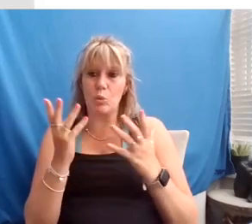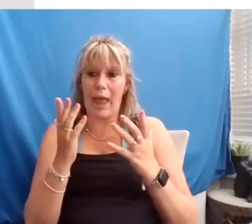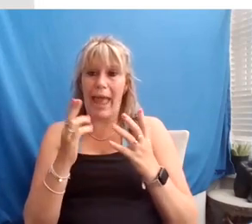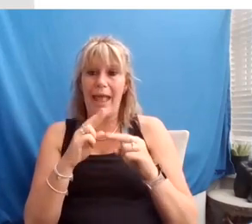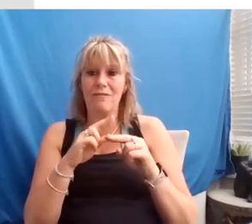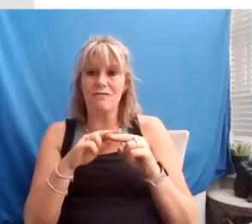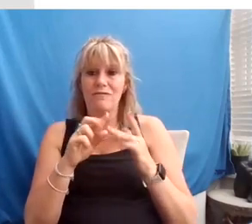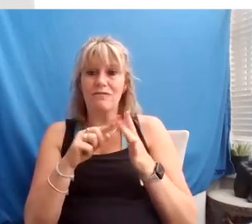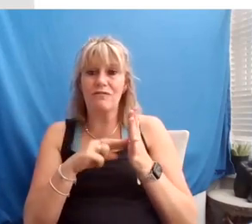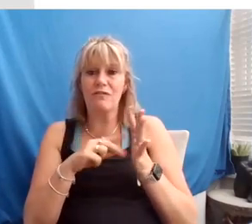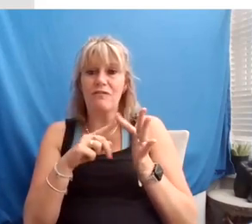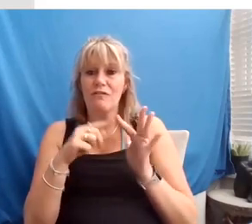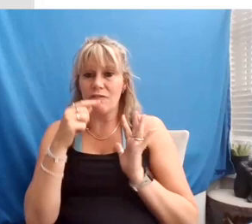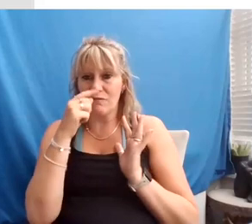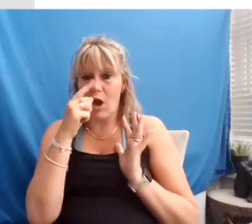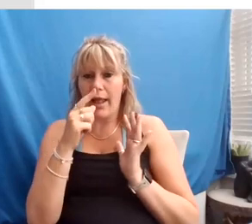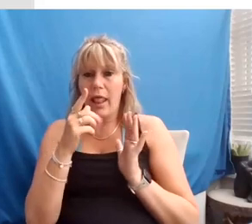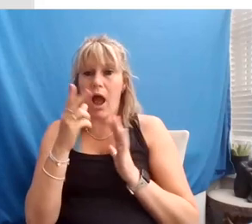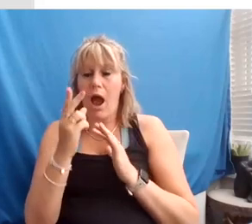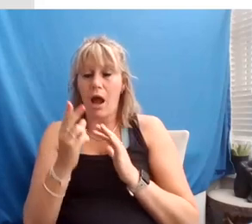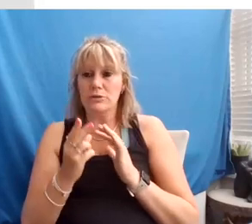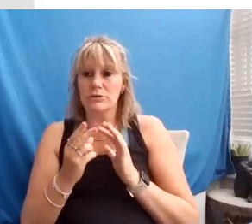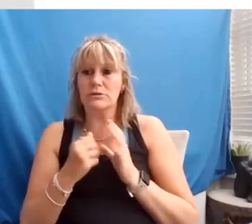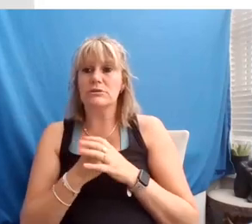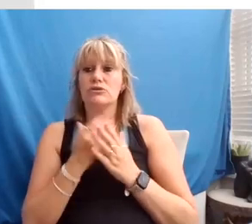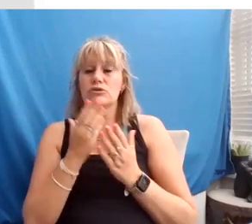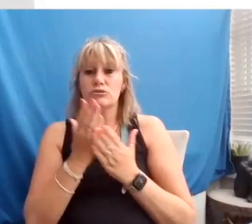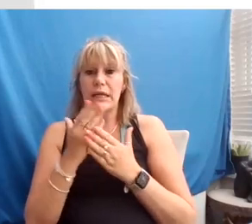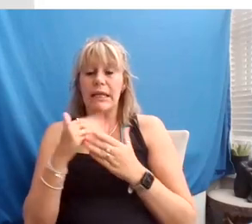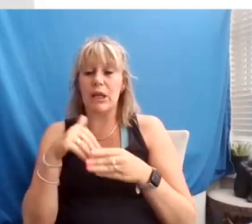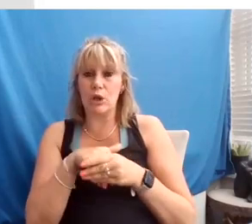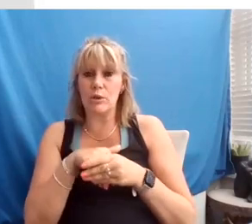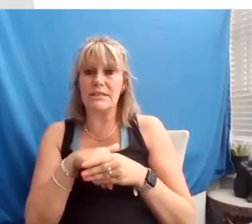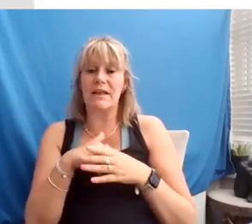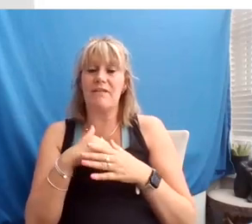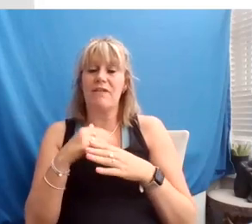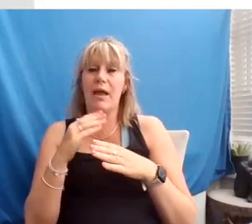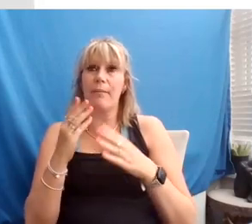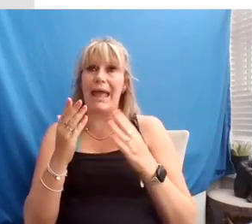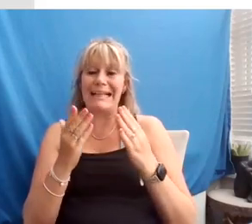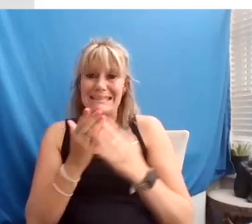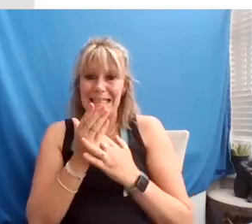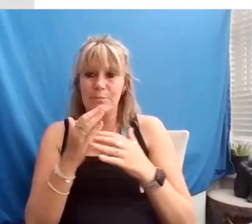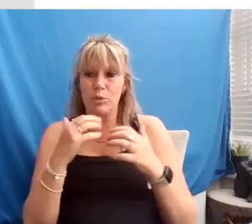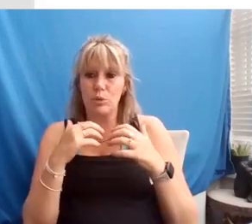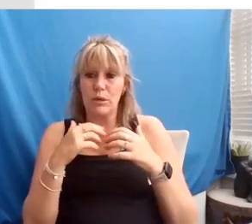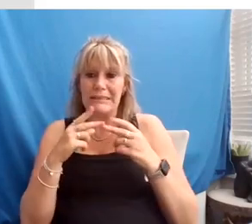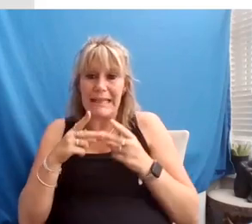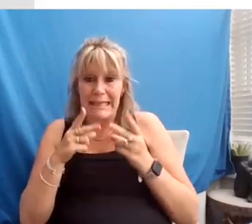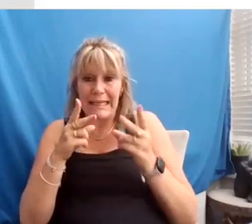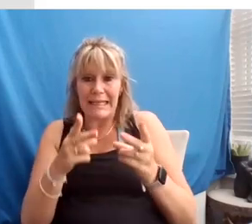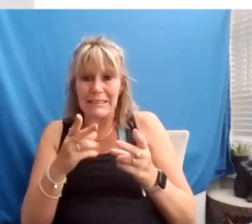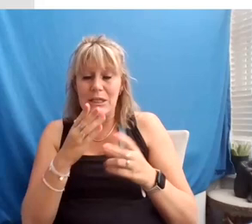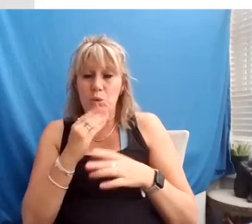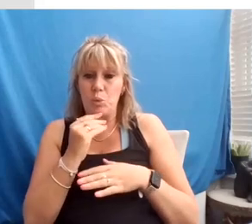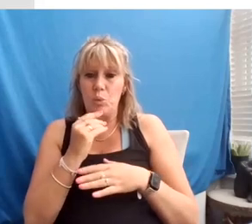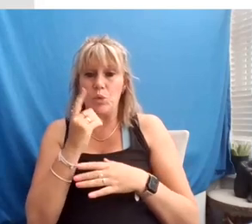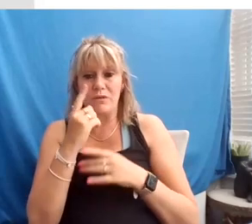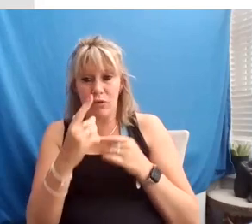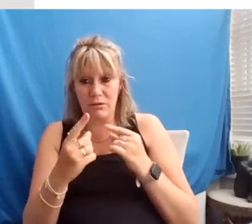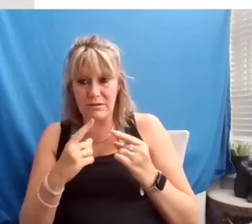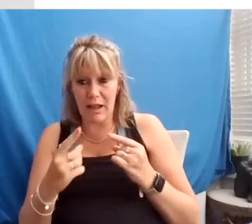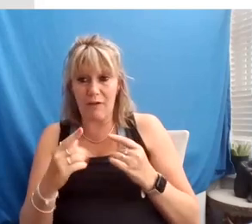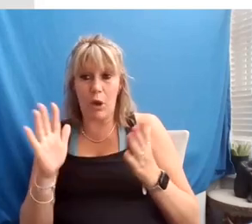very important to us, that it's fully inclusive, accessible techniques that you can enjoy for their own sake, but you can also use in